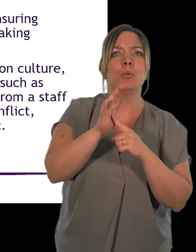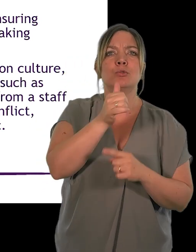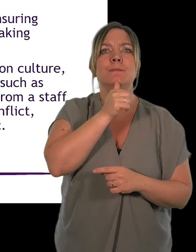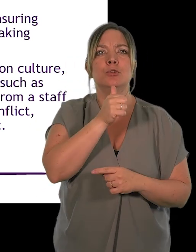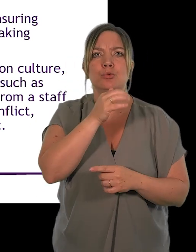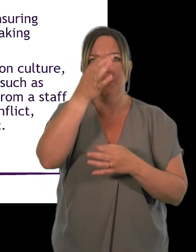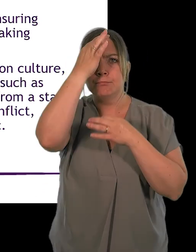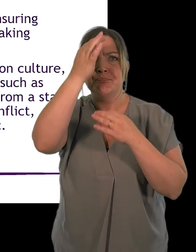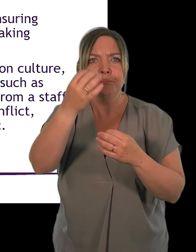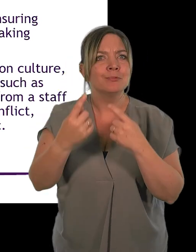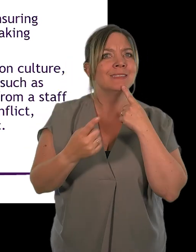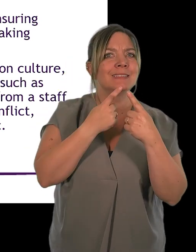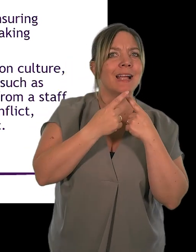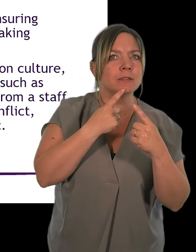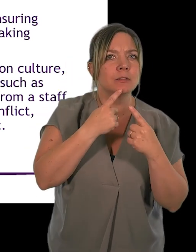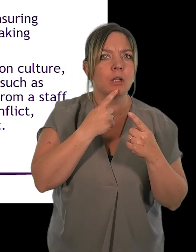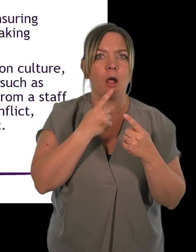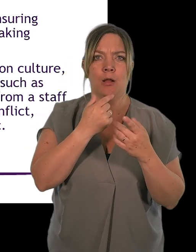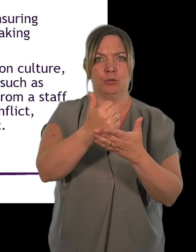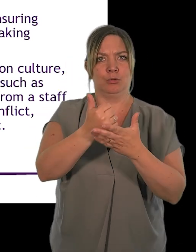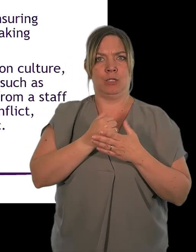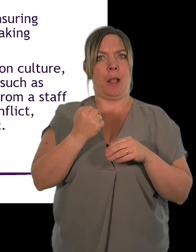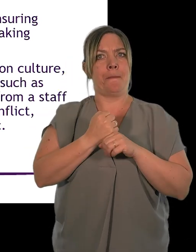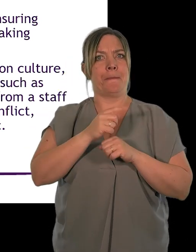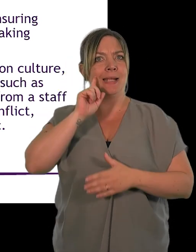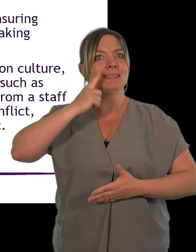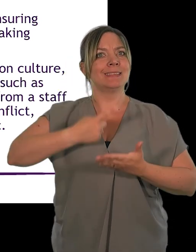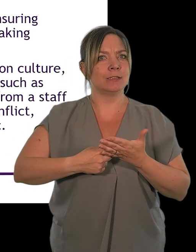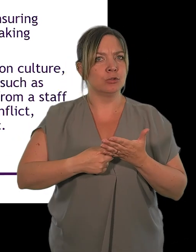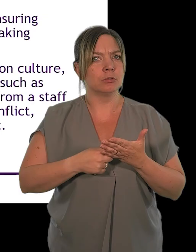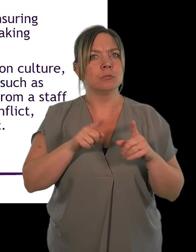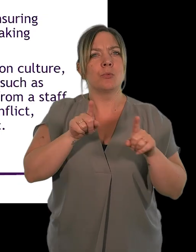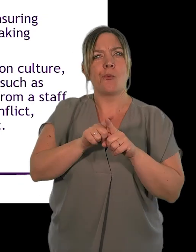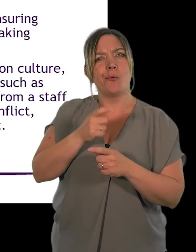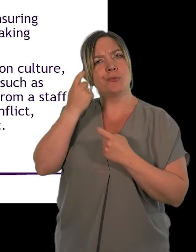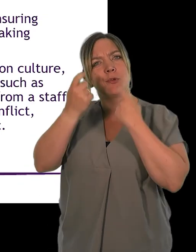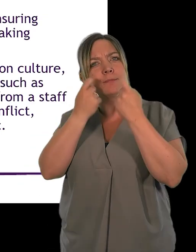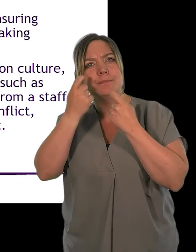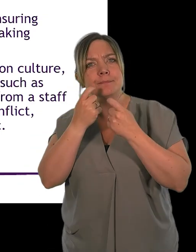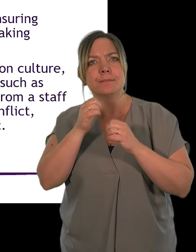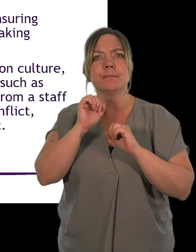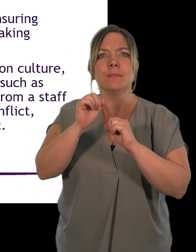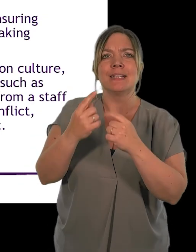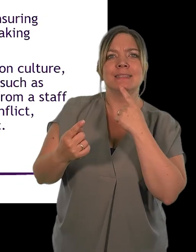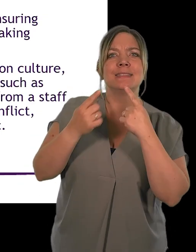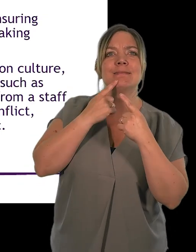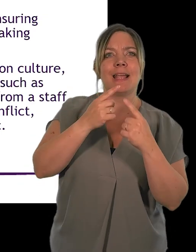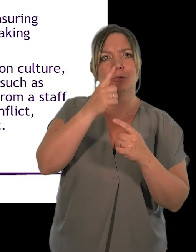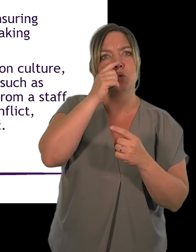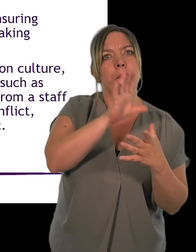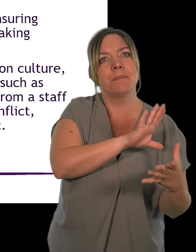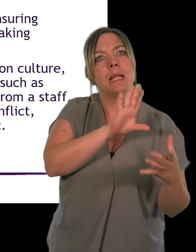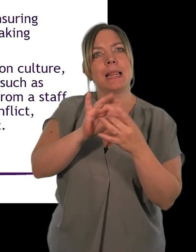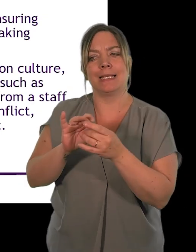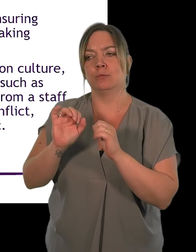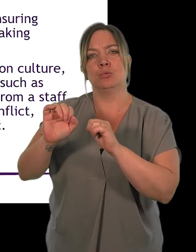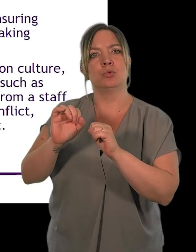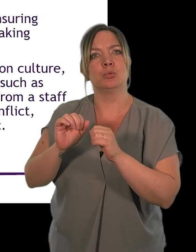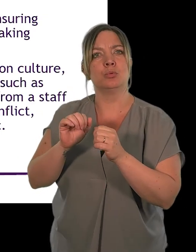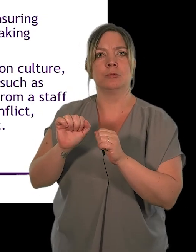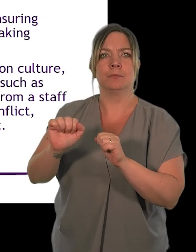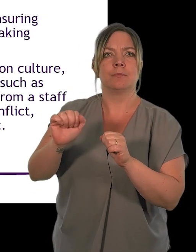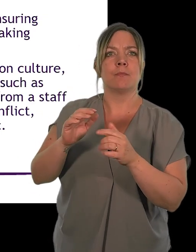organisational culture, performance and perceptions, such as positive and negative results seen from a